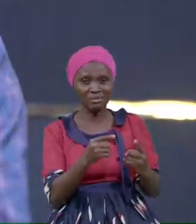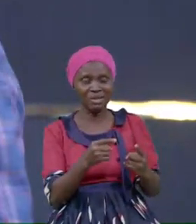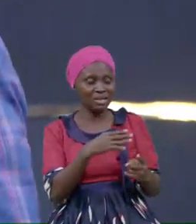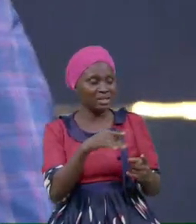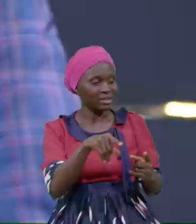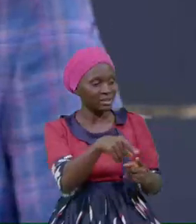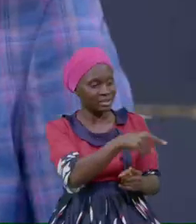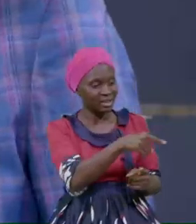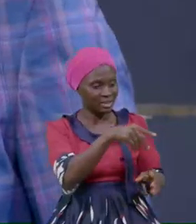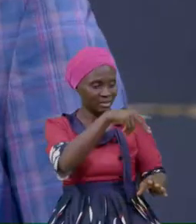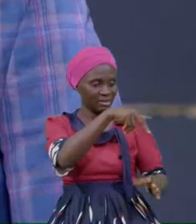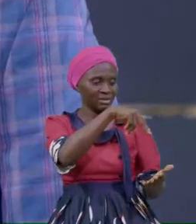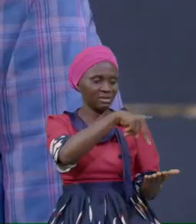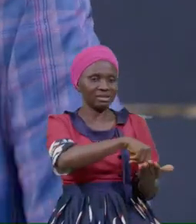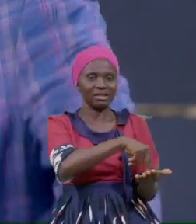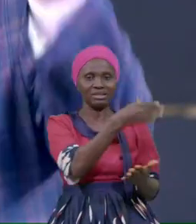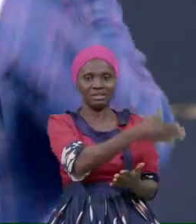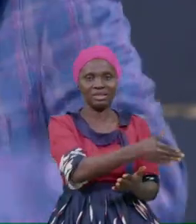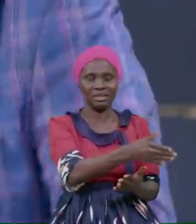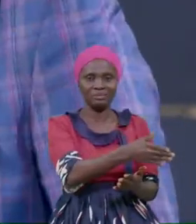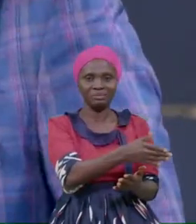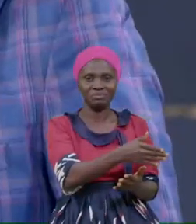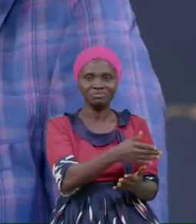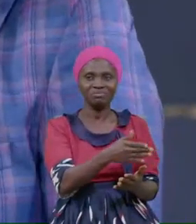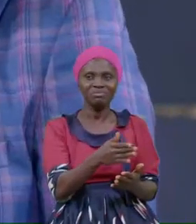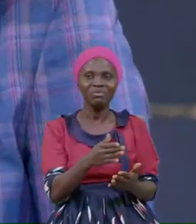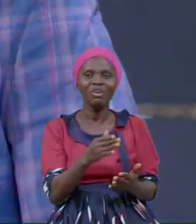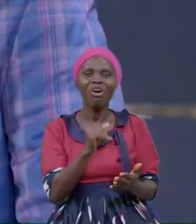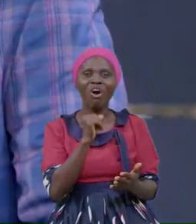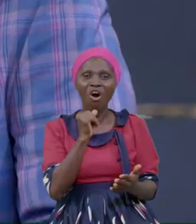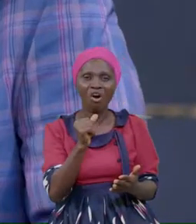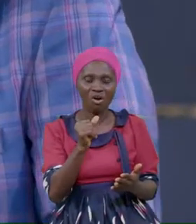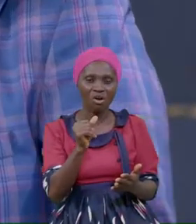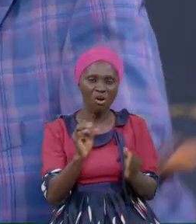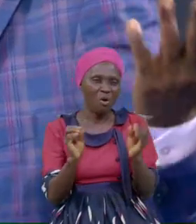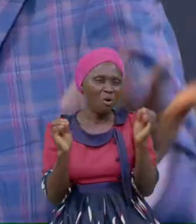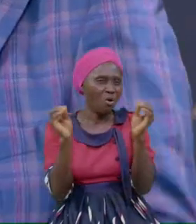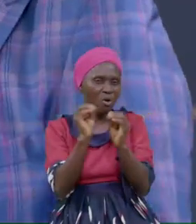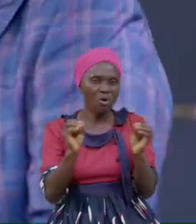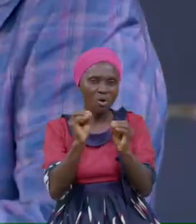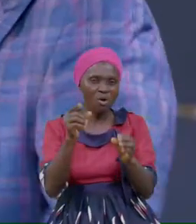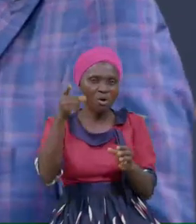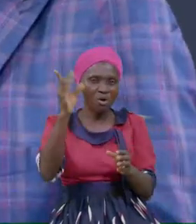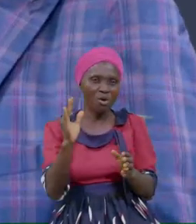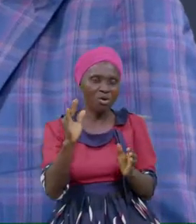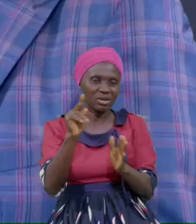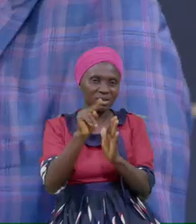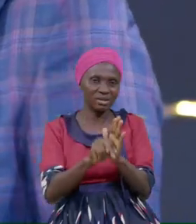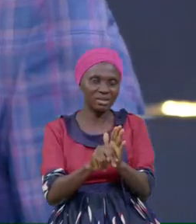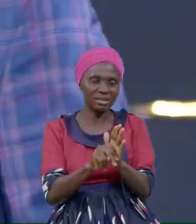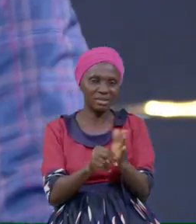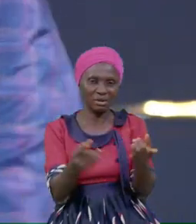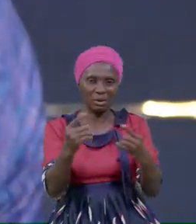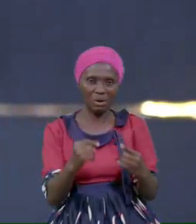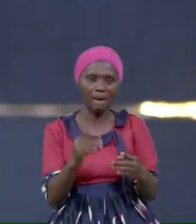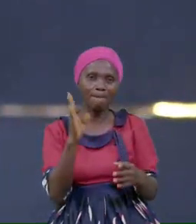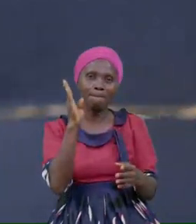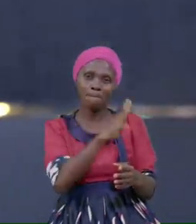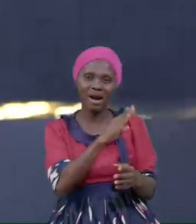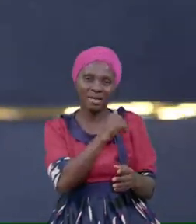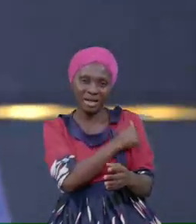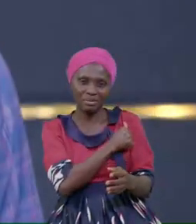Ungodliness comes, stays there. Unrighteousness comes, stays there. Bad habit comes, stays there. And